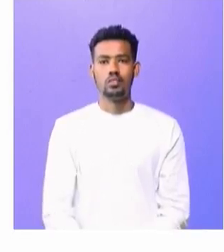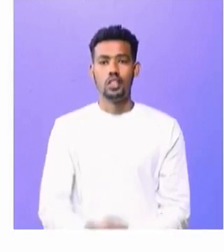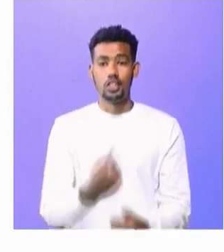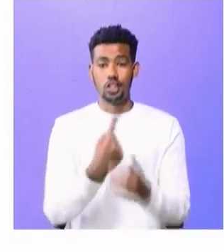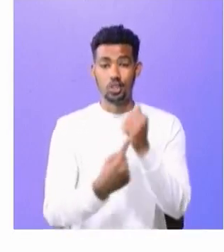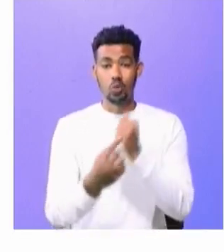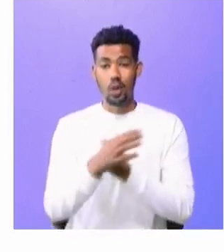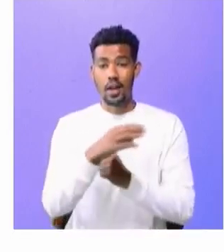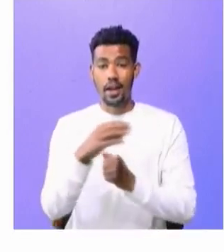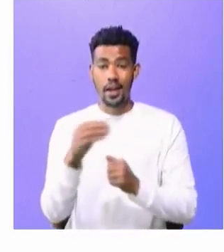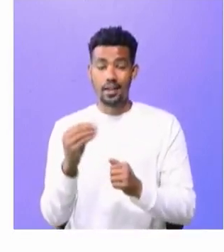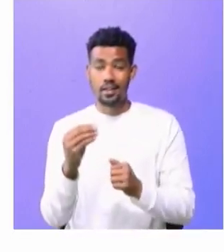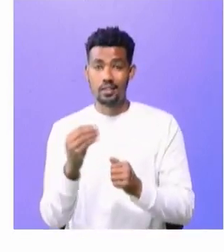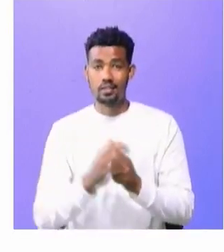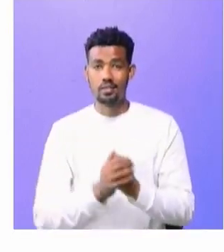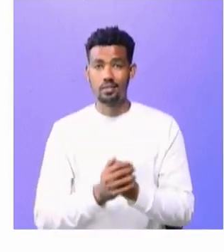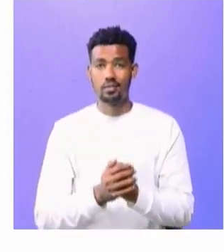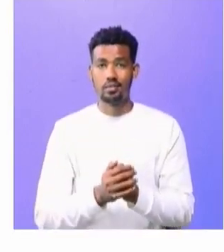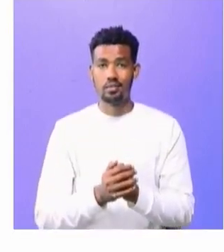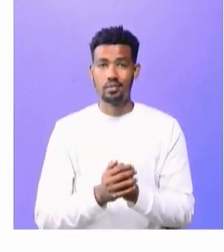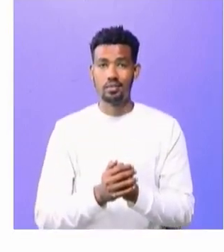and